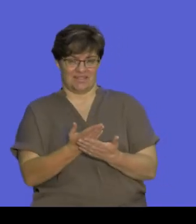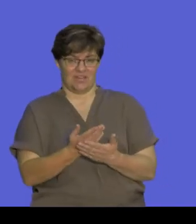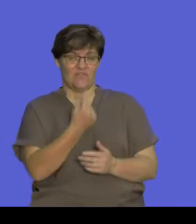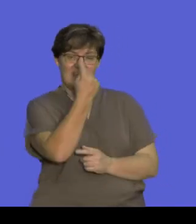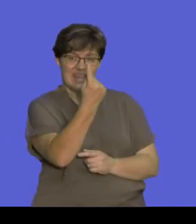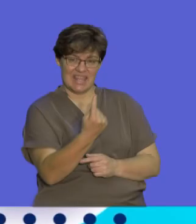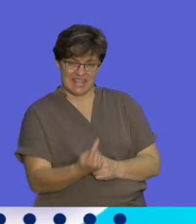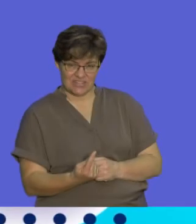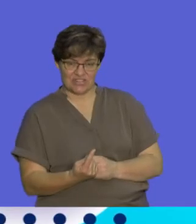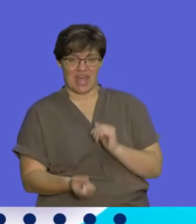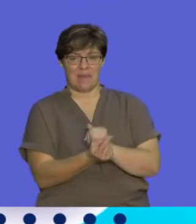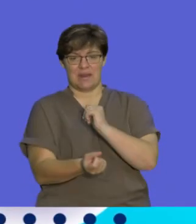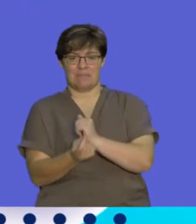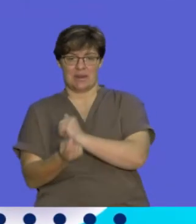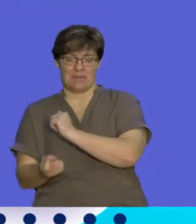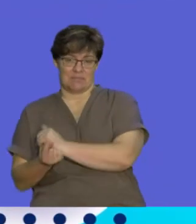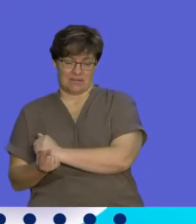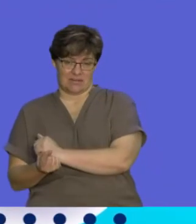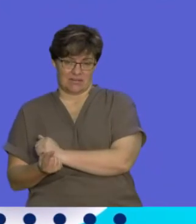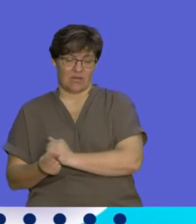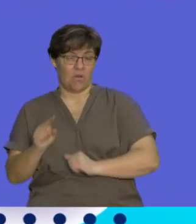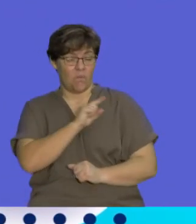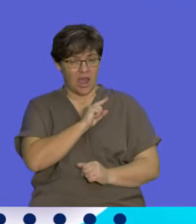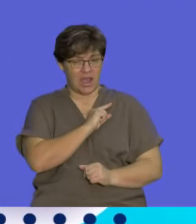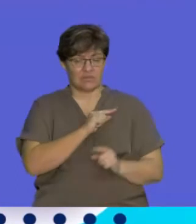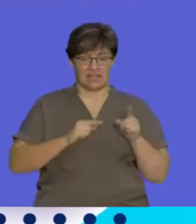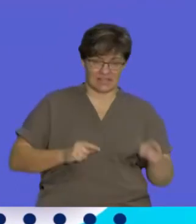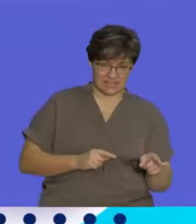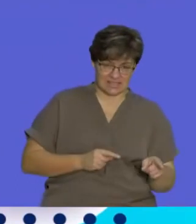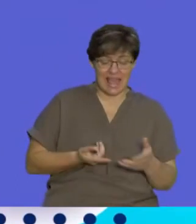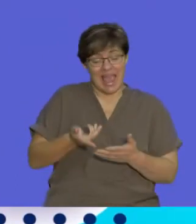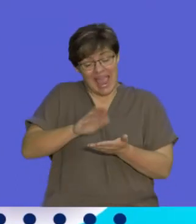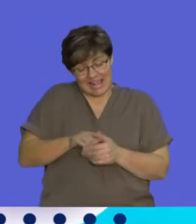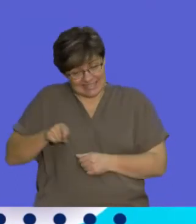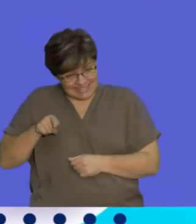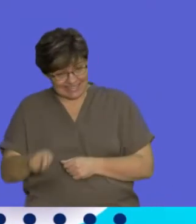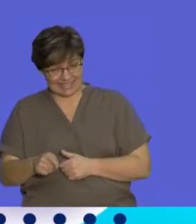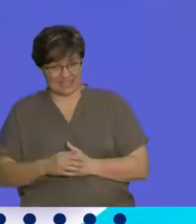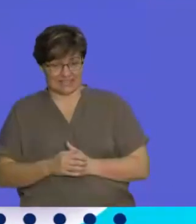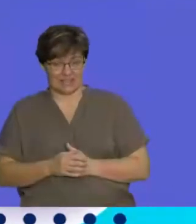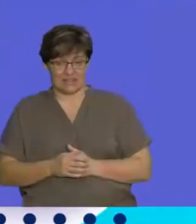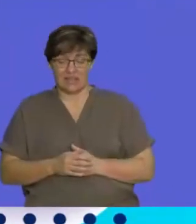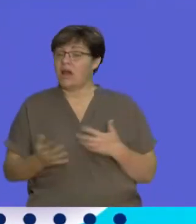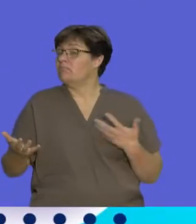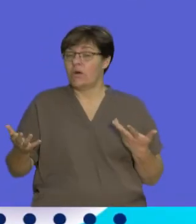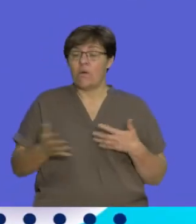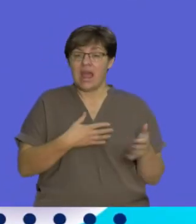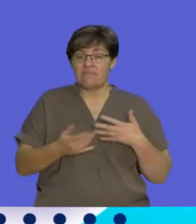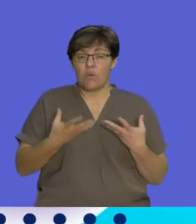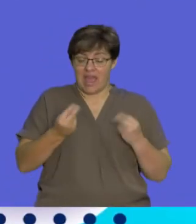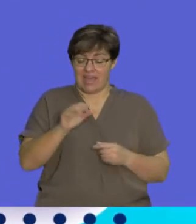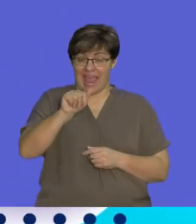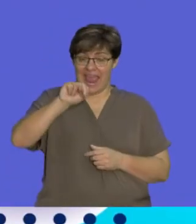those events happening? Because remember, it was this one and that one. And whenever we have an and